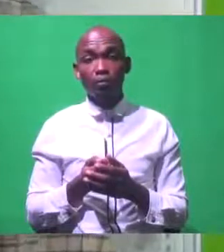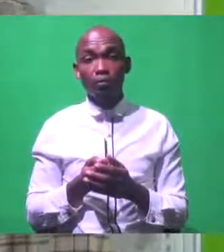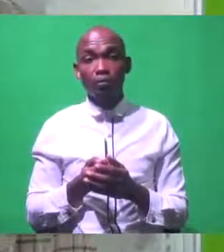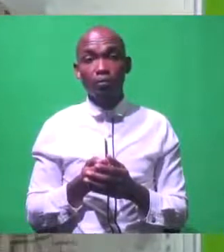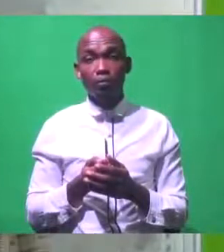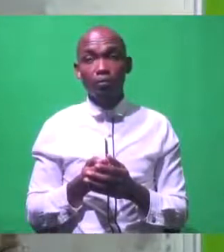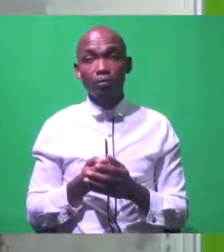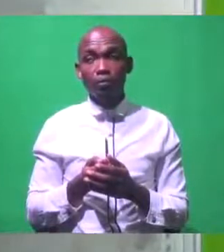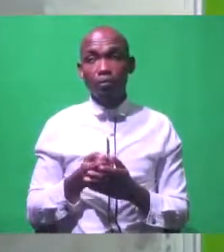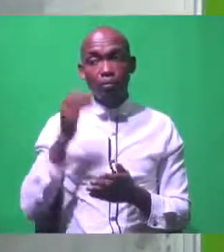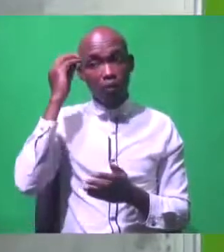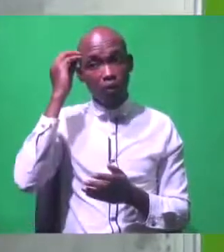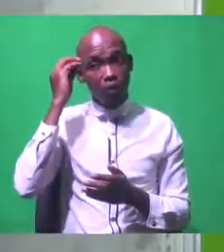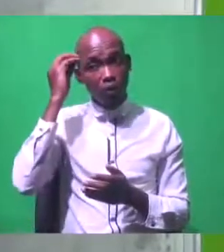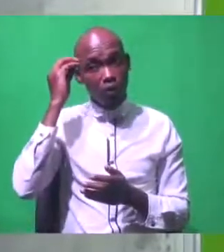Theoretical